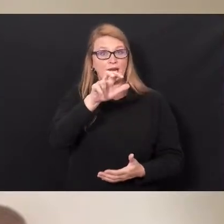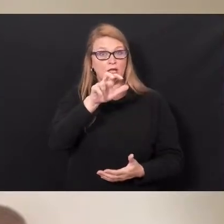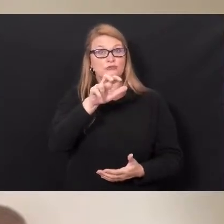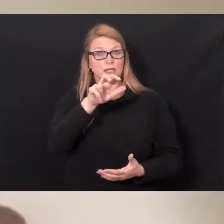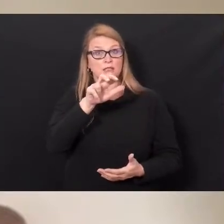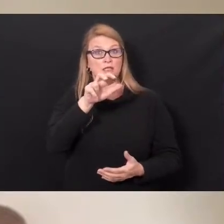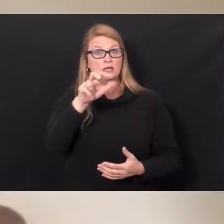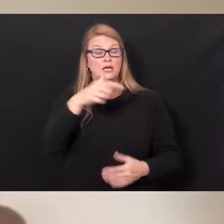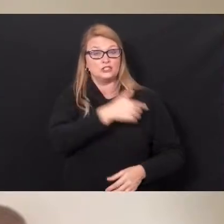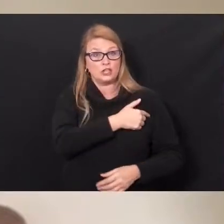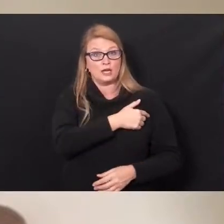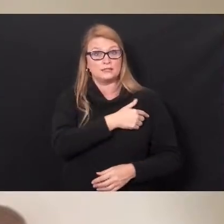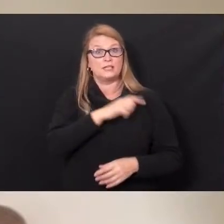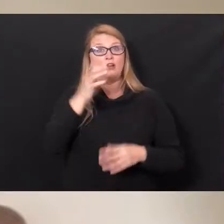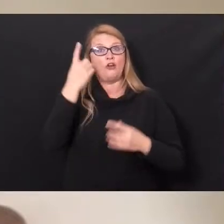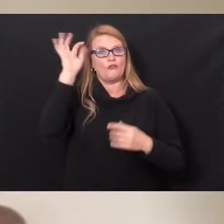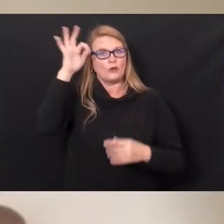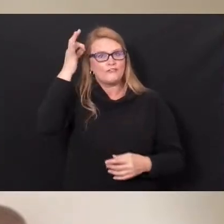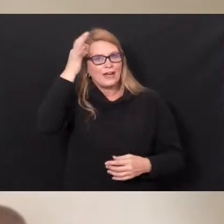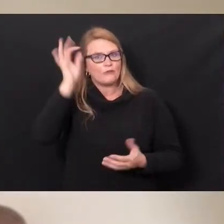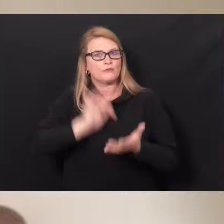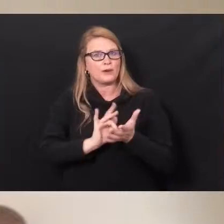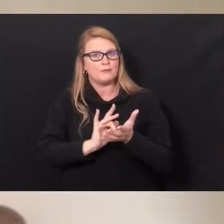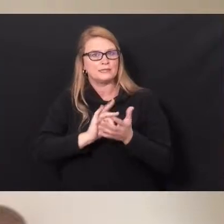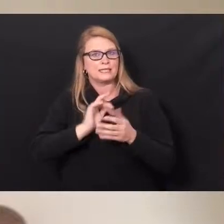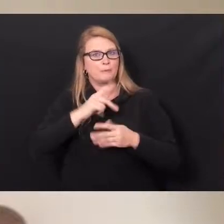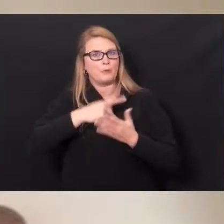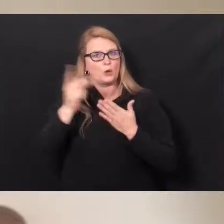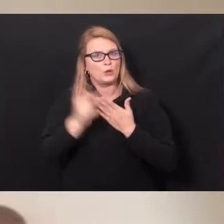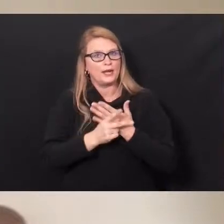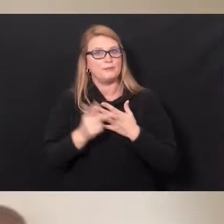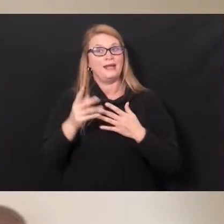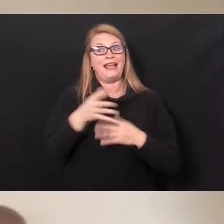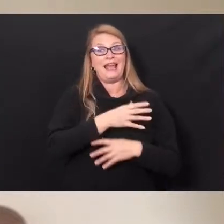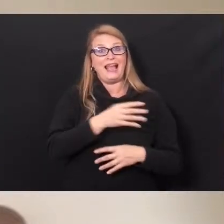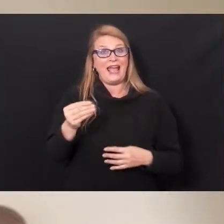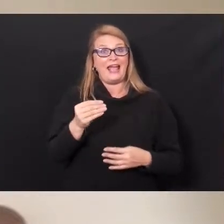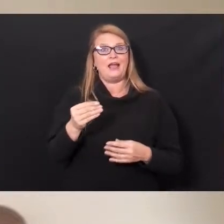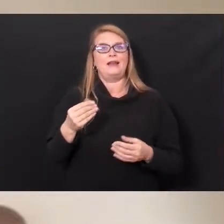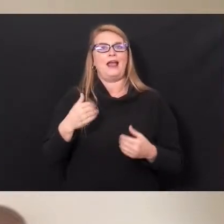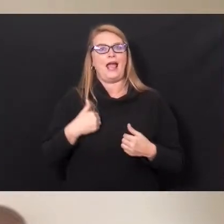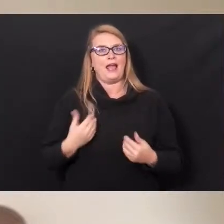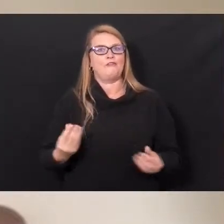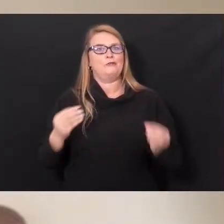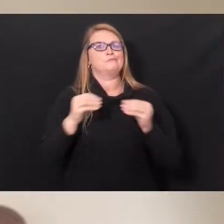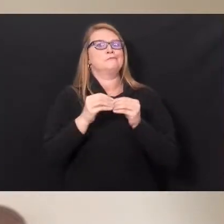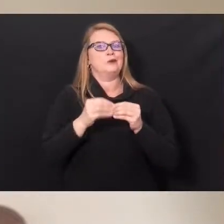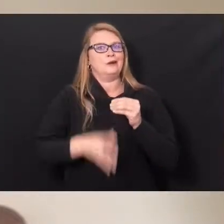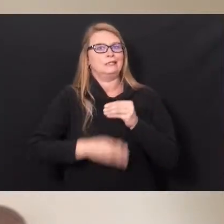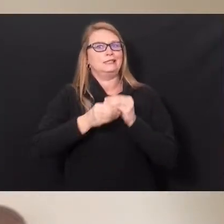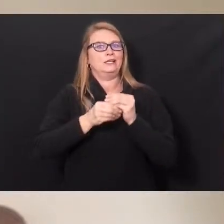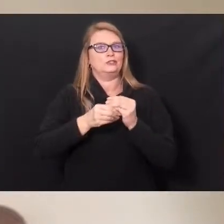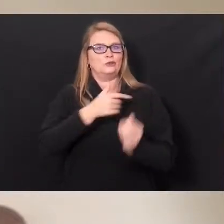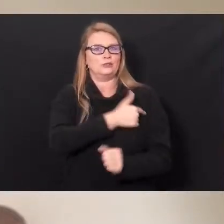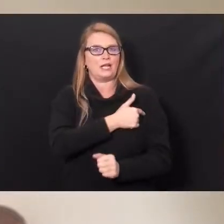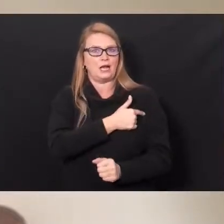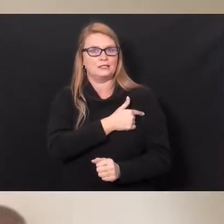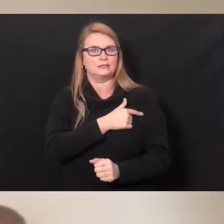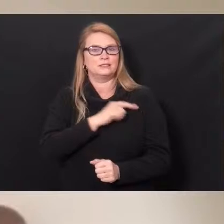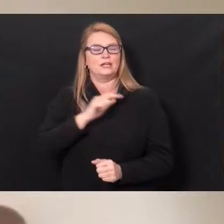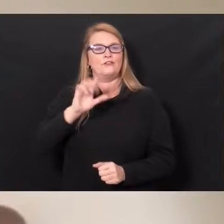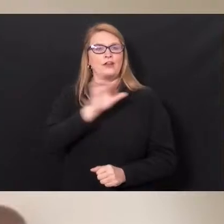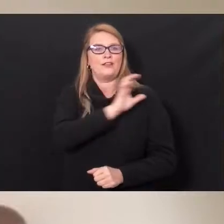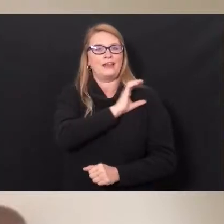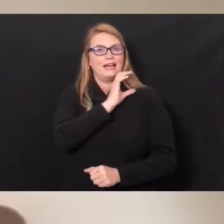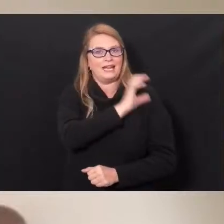the federal pharmacy program. And we were also informed that we will get some additional doses for the federally qualified health clinics.